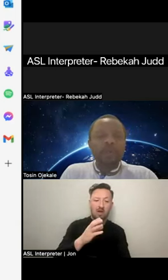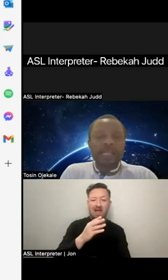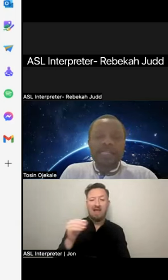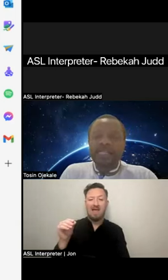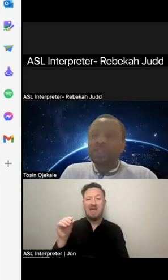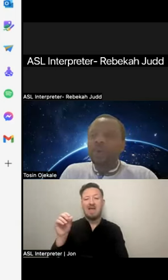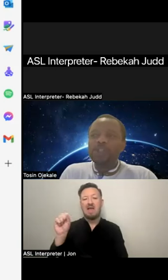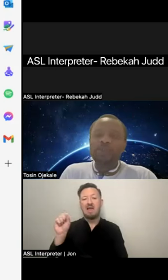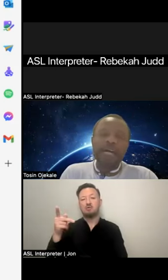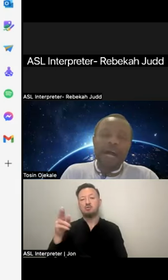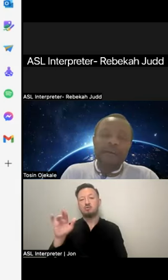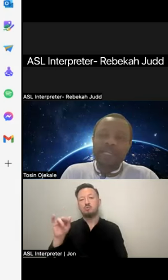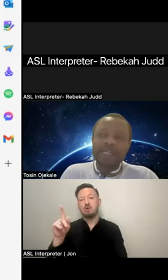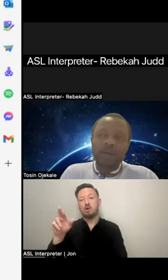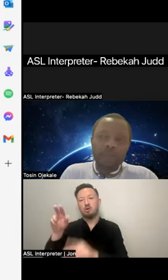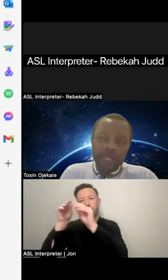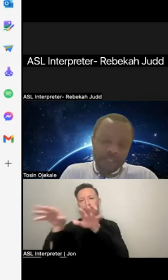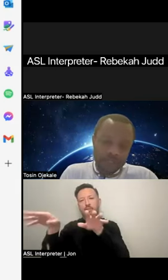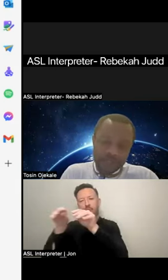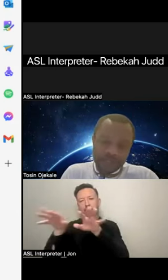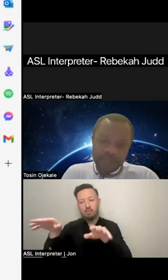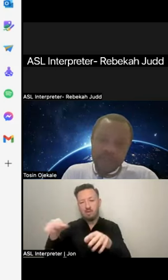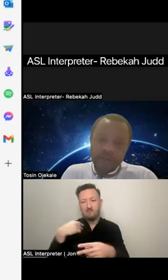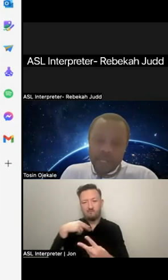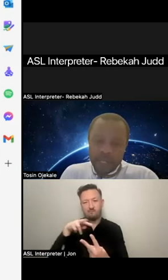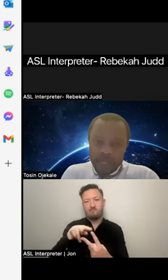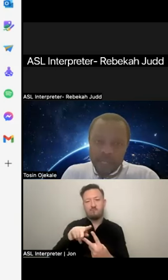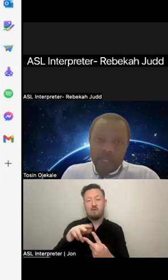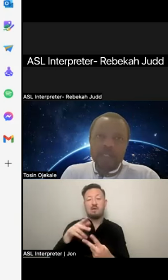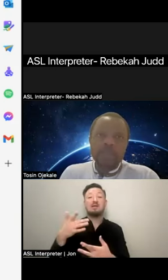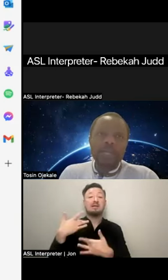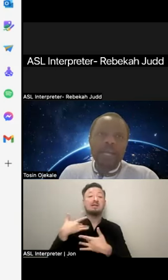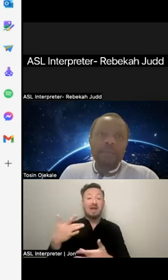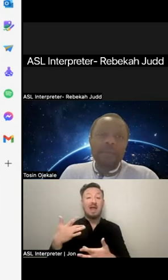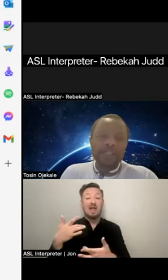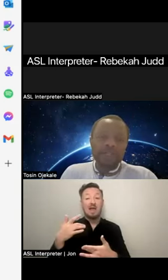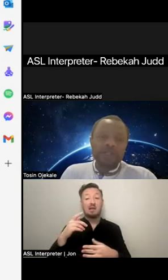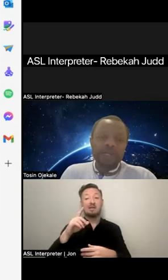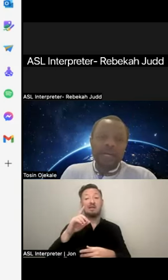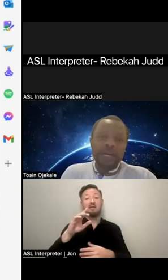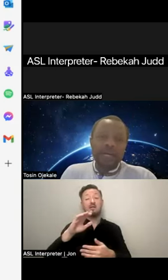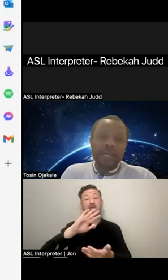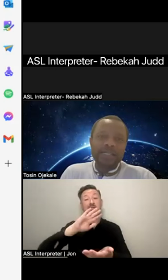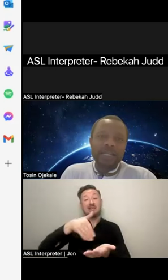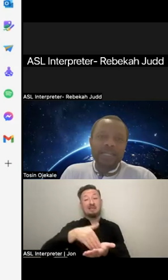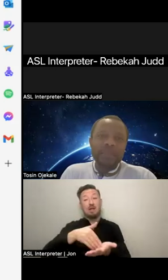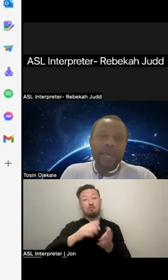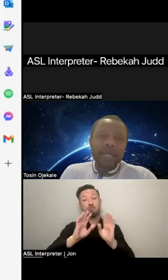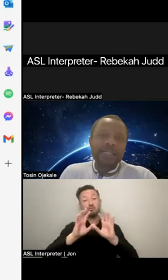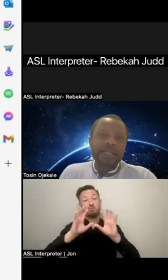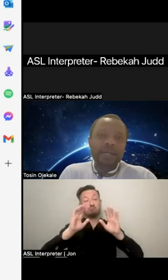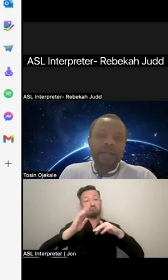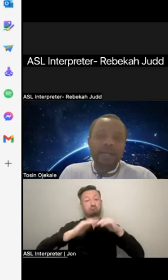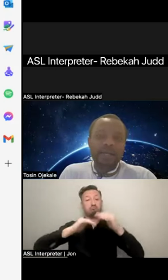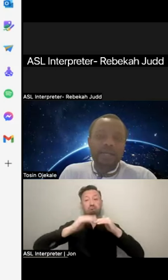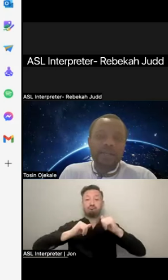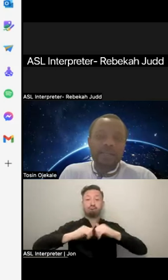in most cases, what you would have is combinations, okay? So like I mentioned earlier, I said it